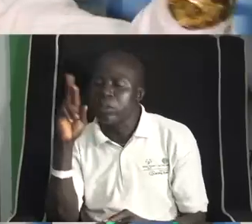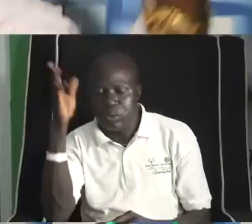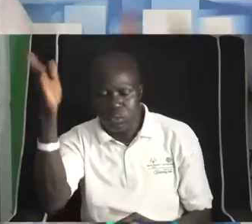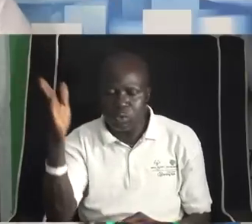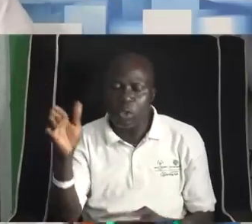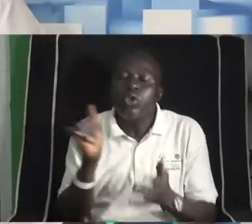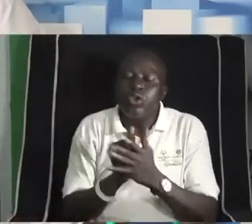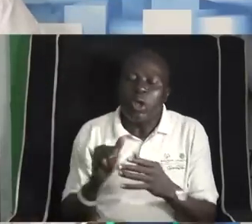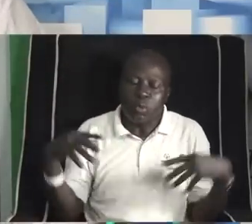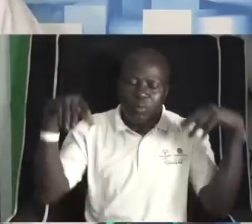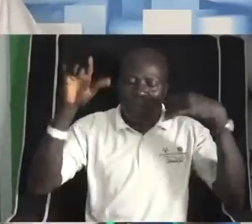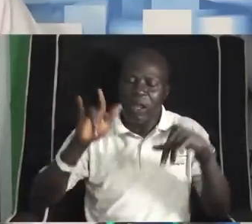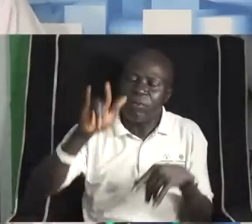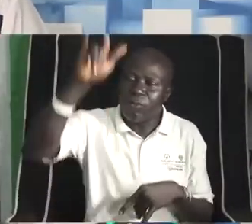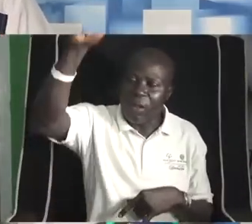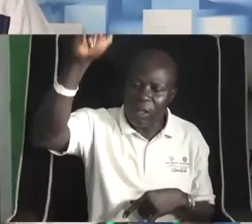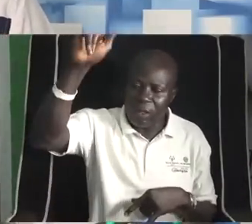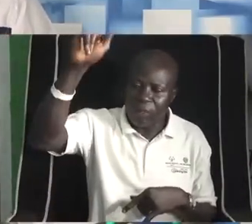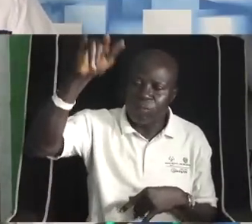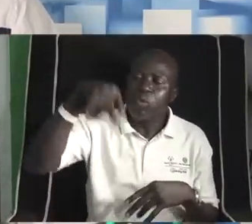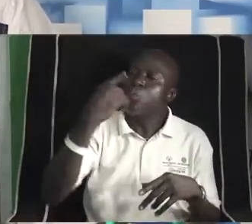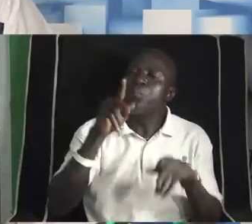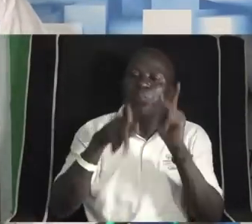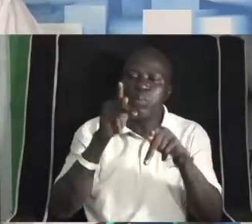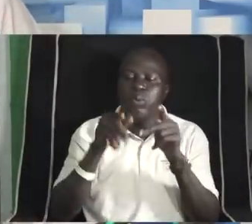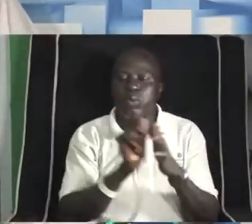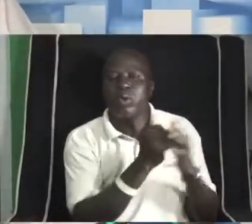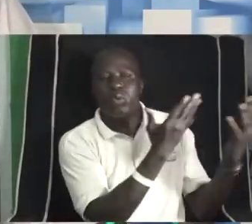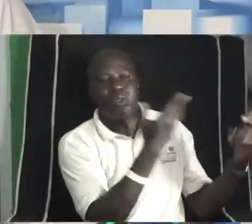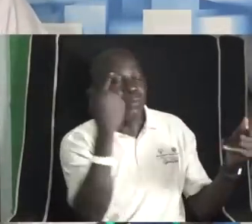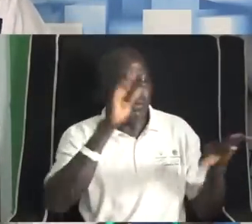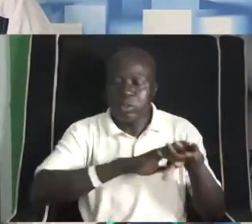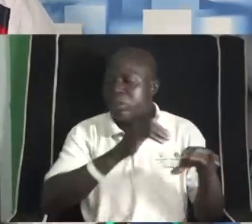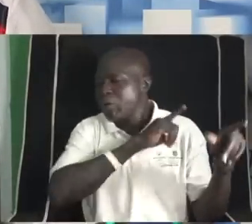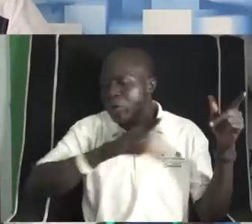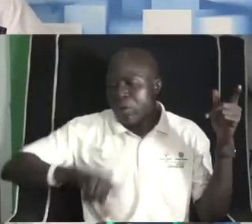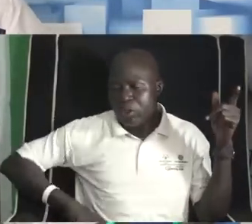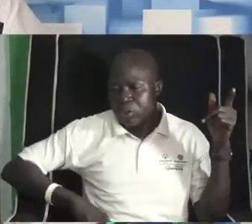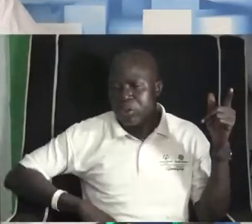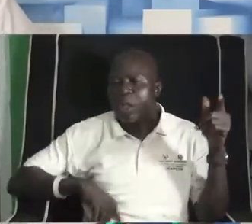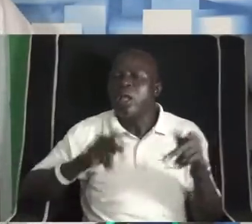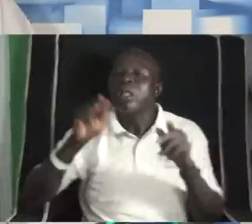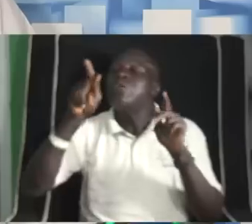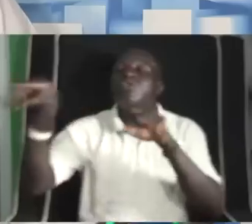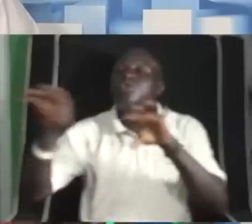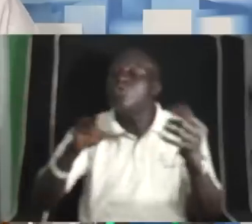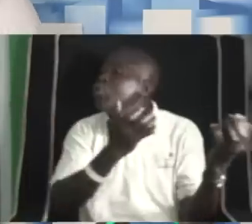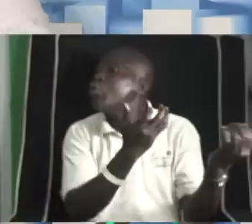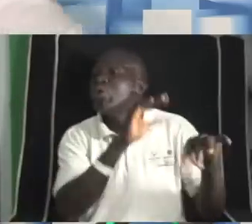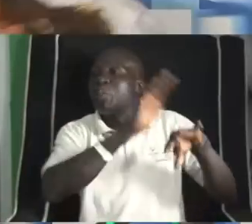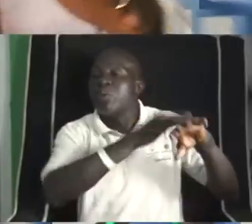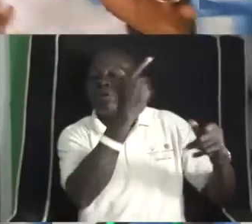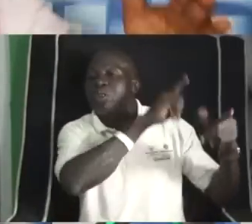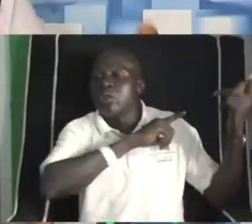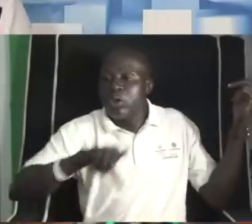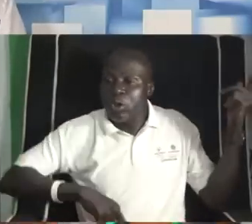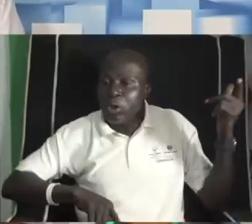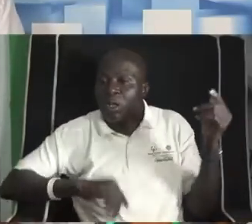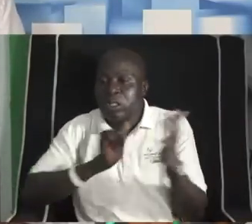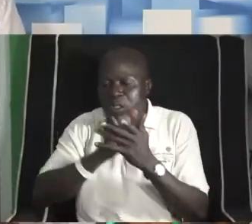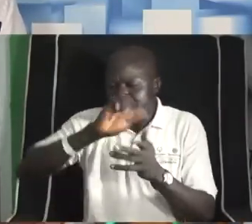are those that will fly as a eagle? The people that wait upon the Lord. Do you wait upon the Lord? Is it